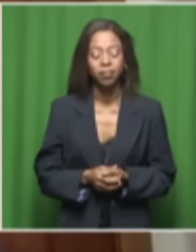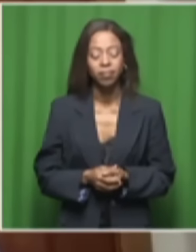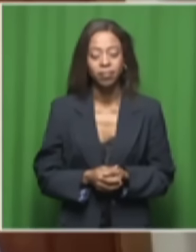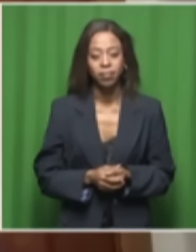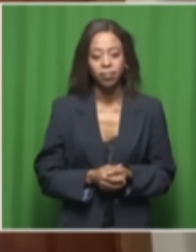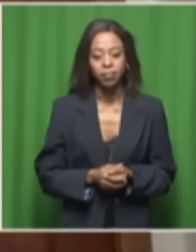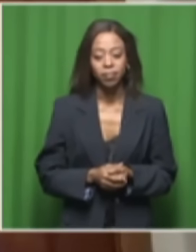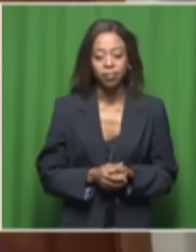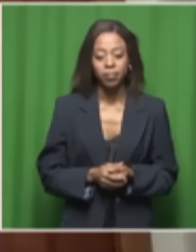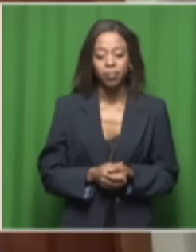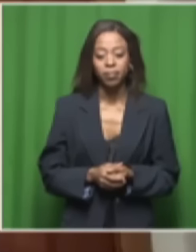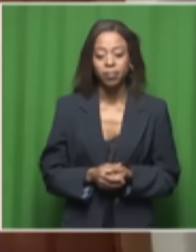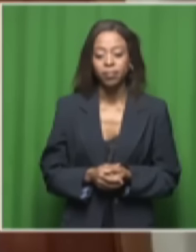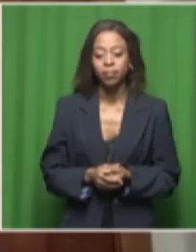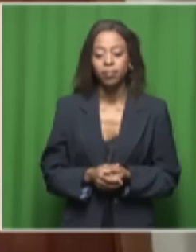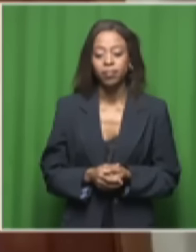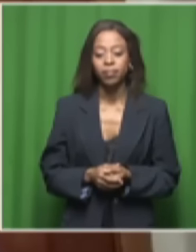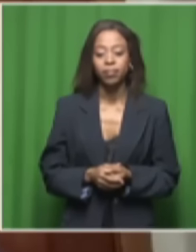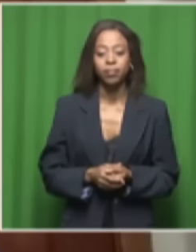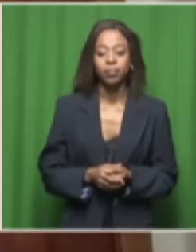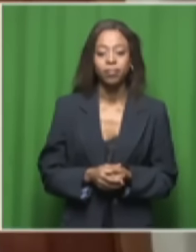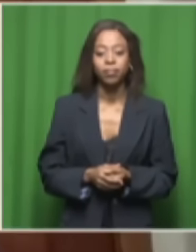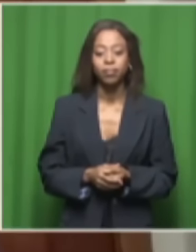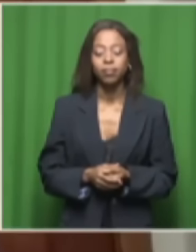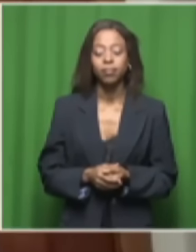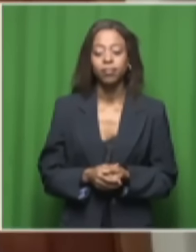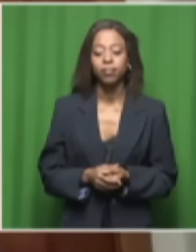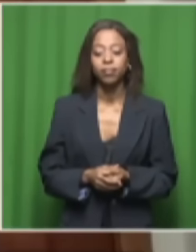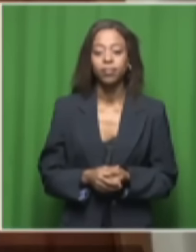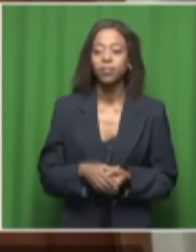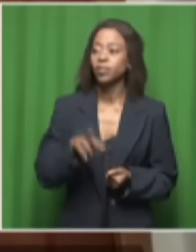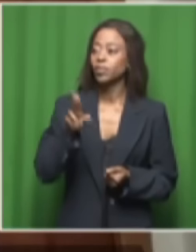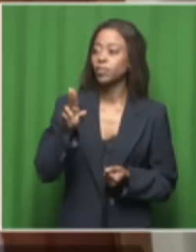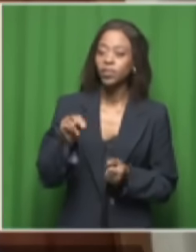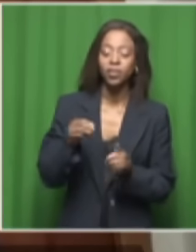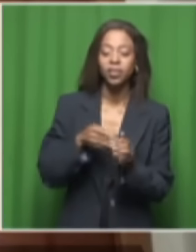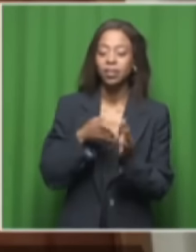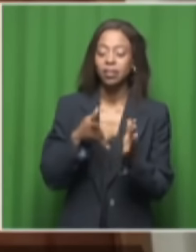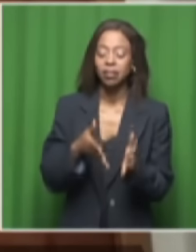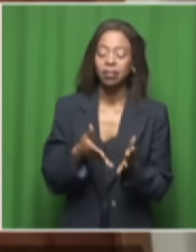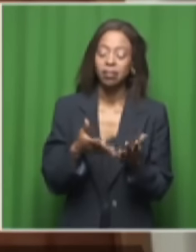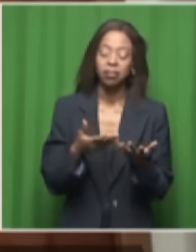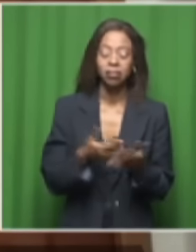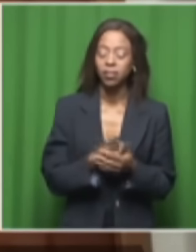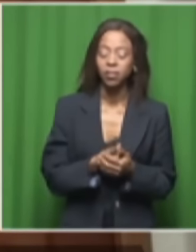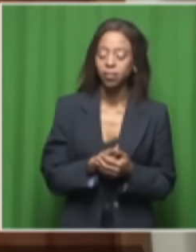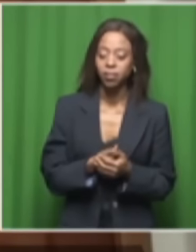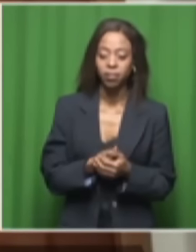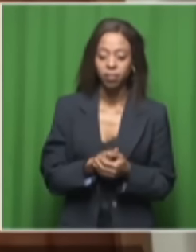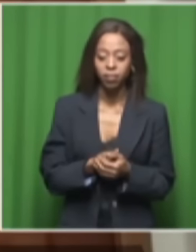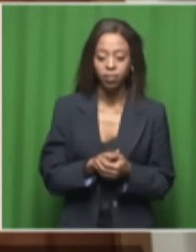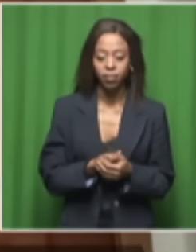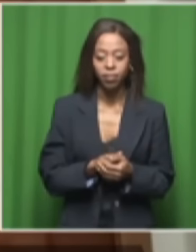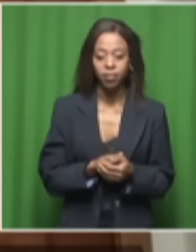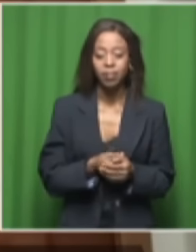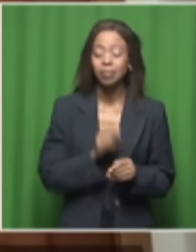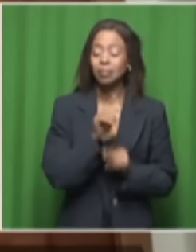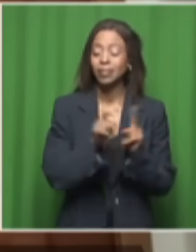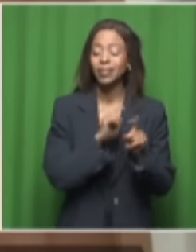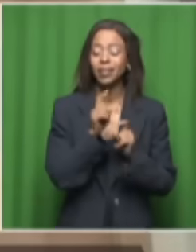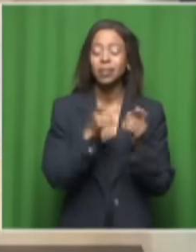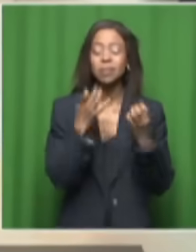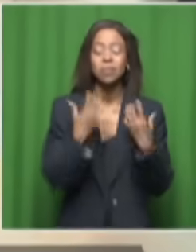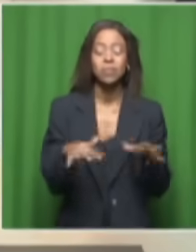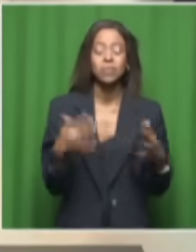UN institutions, UN experts, UN leadership. Yeah. And that is a quandary, I think, that they don't want to get into. I have so many more